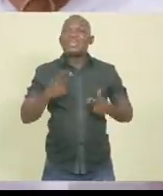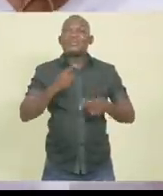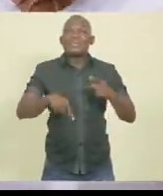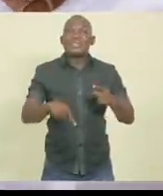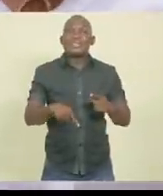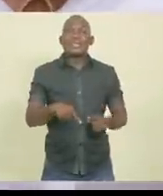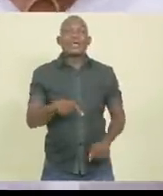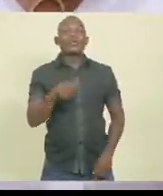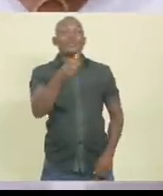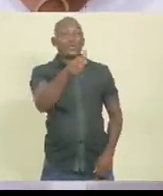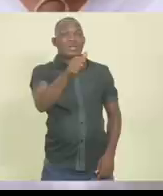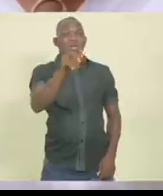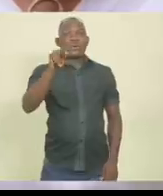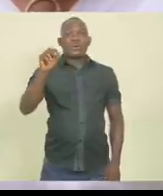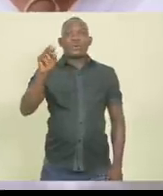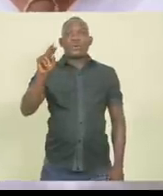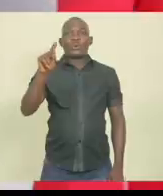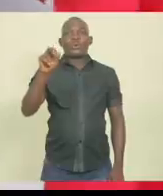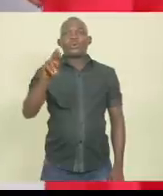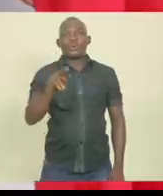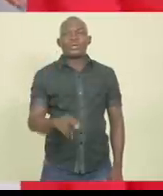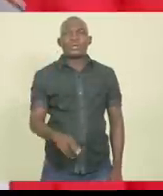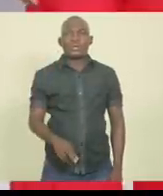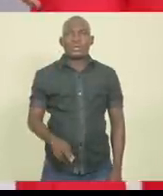It is you, your Coco. Thank you.